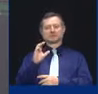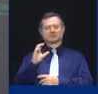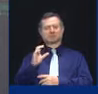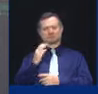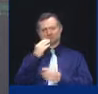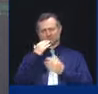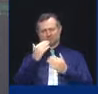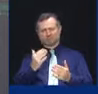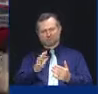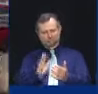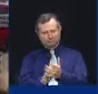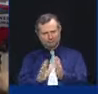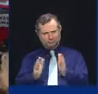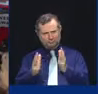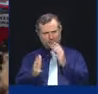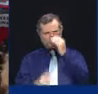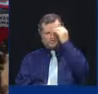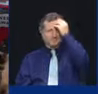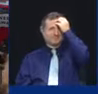round of applause.